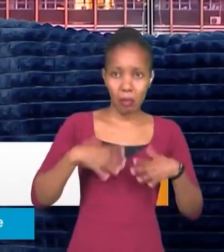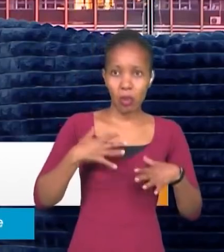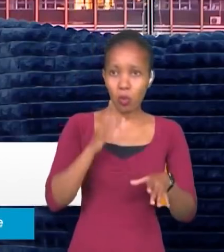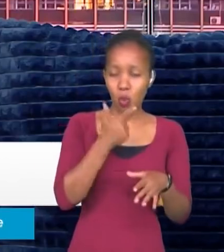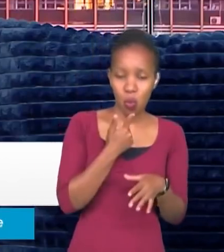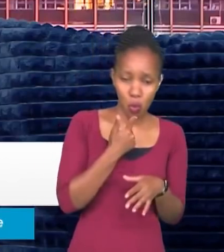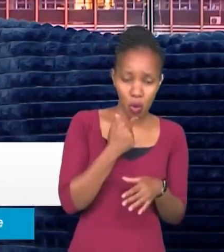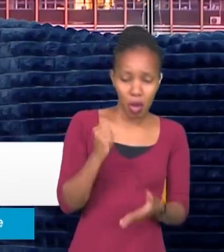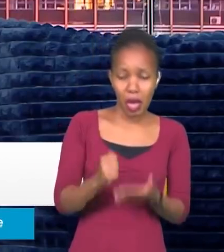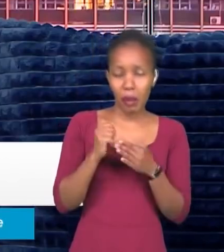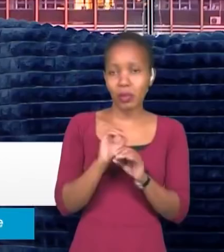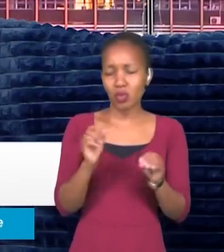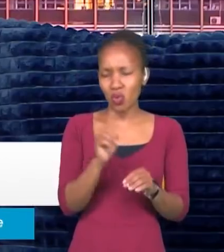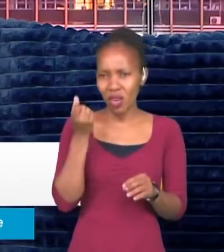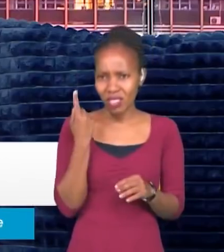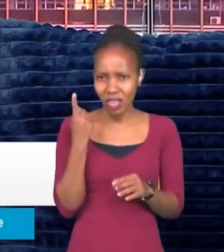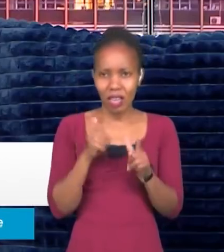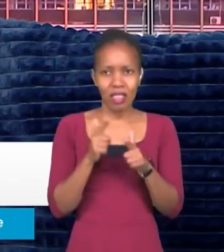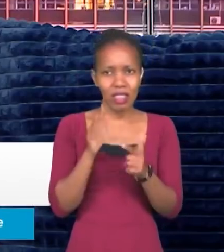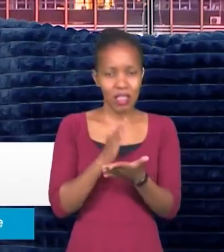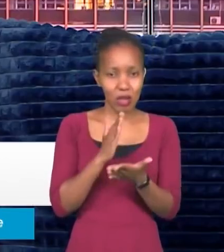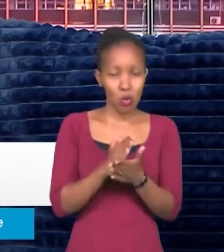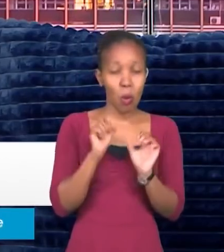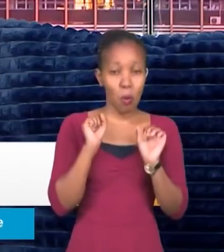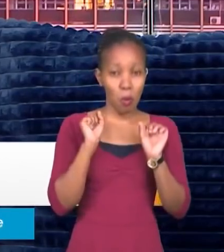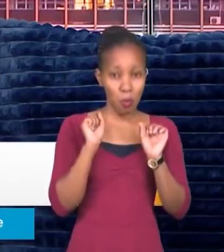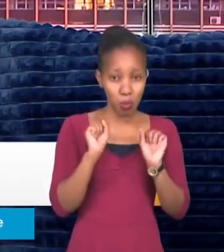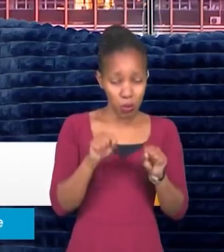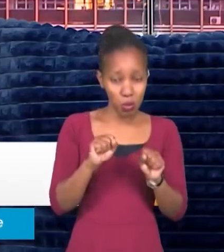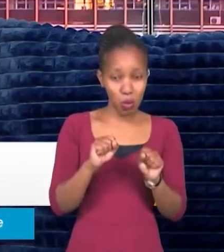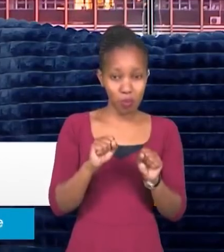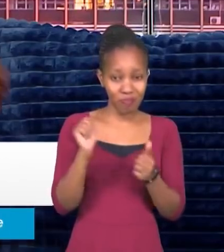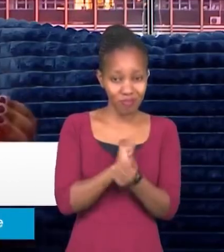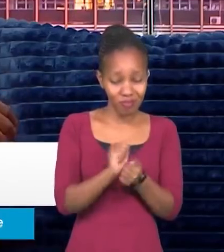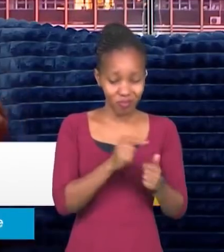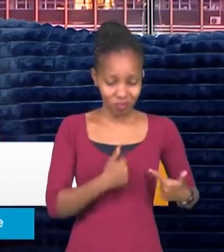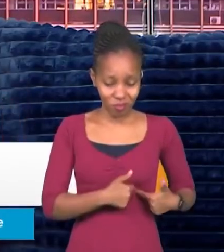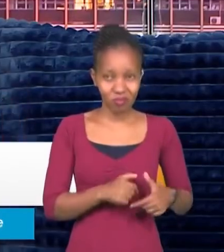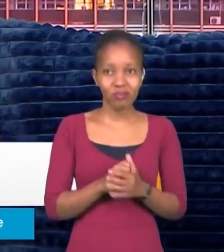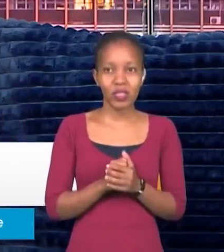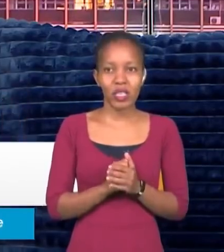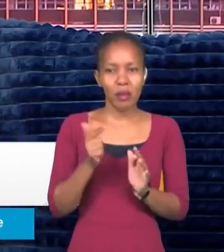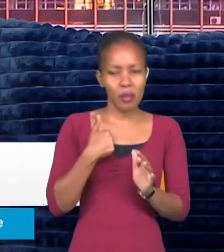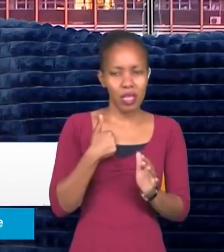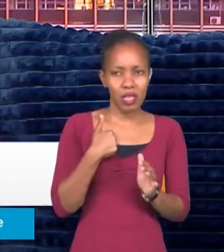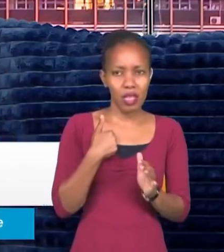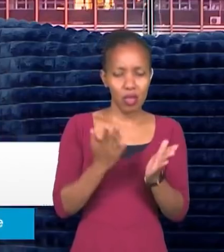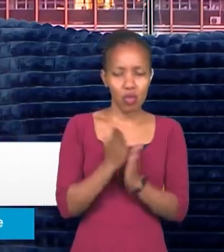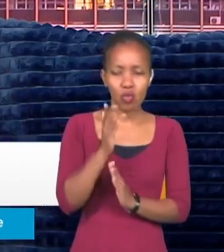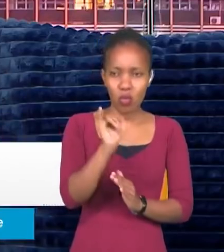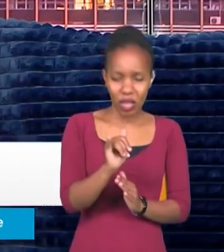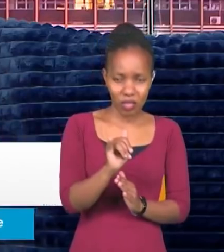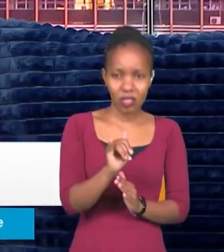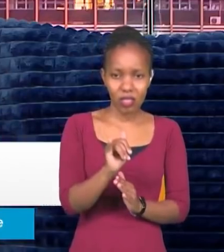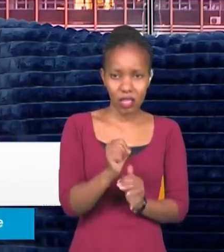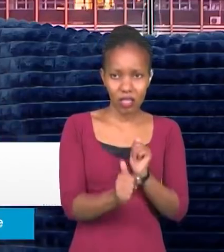exactly opposite. You understand? That can really shake you and break it's you. True, and true. So I went through that rejection. I went through situations where